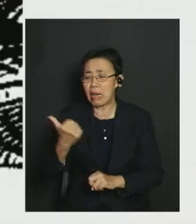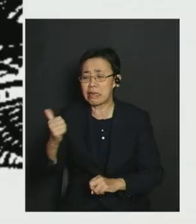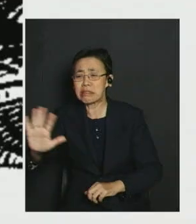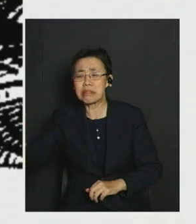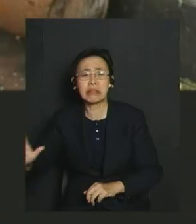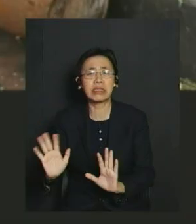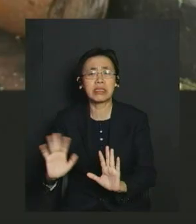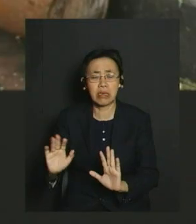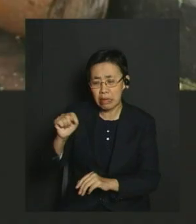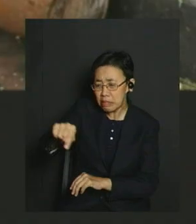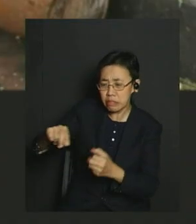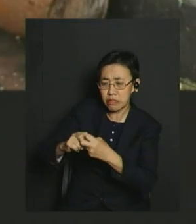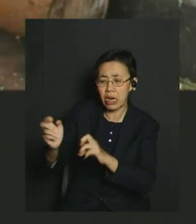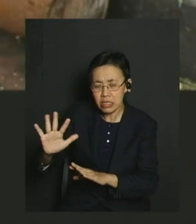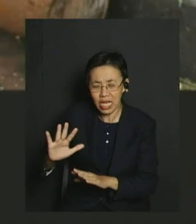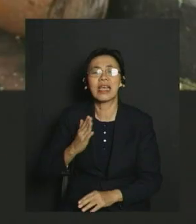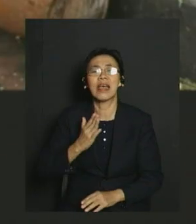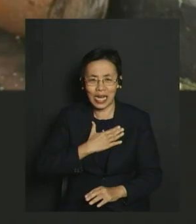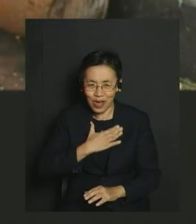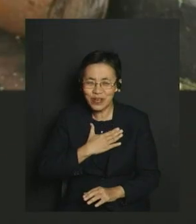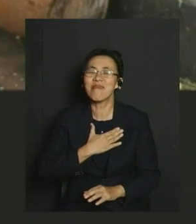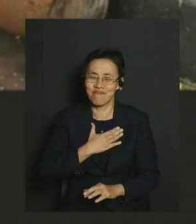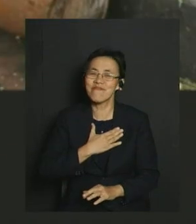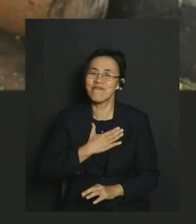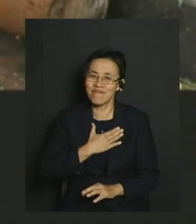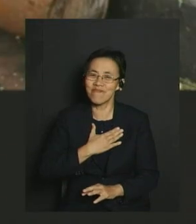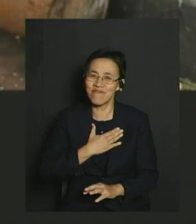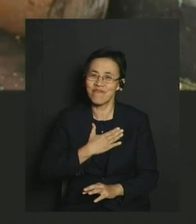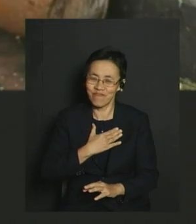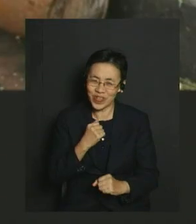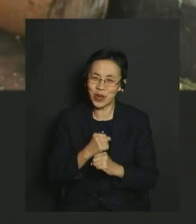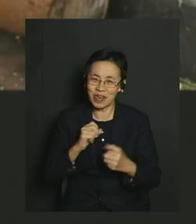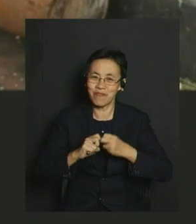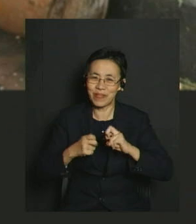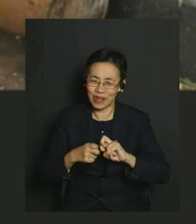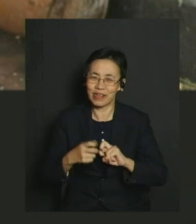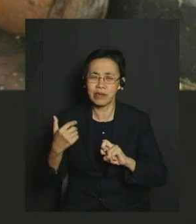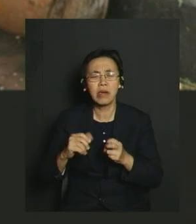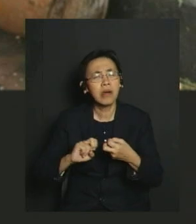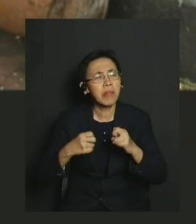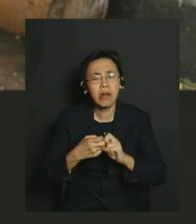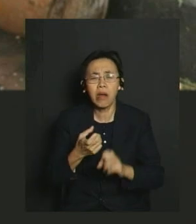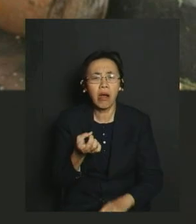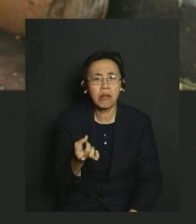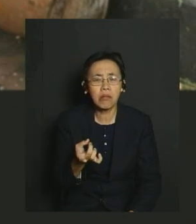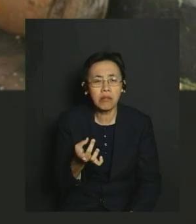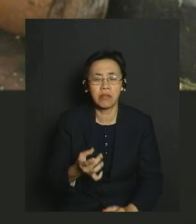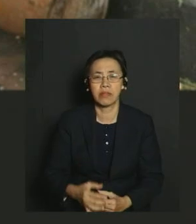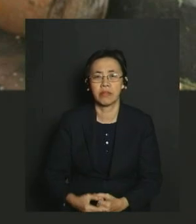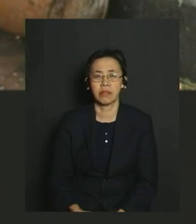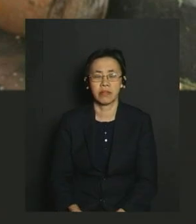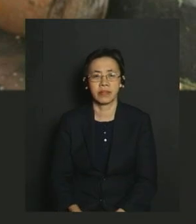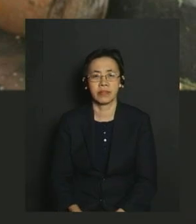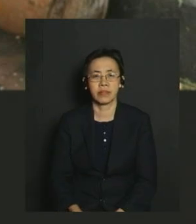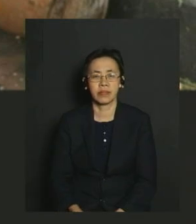the other one. Yeah. So what is the problem? You can see this one. When we go to see the